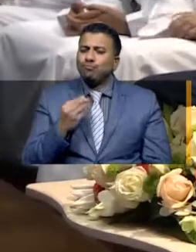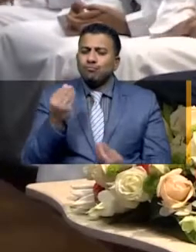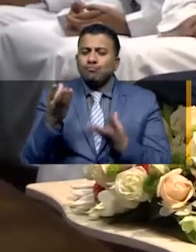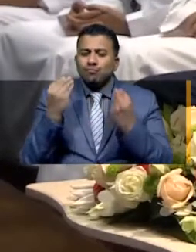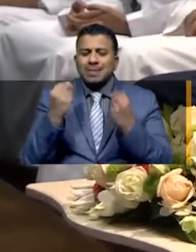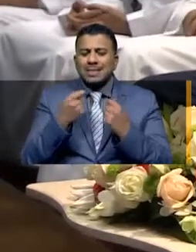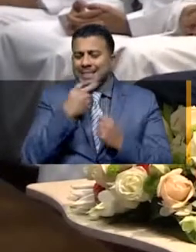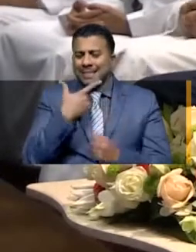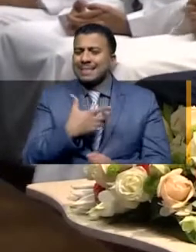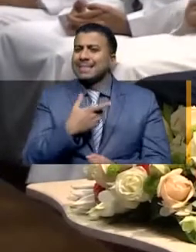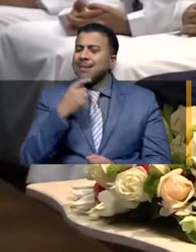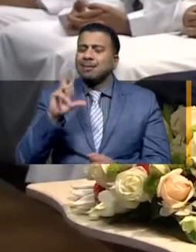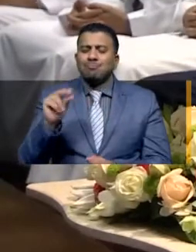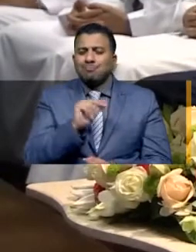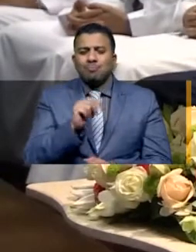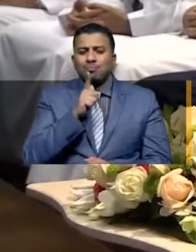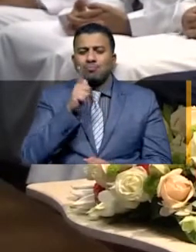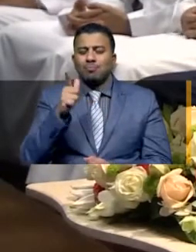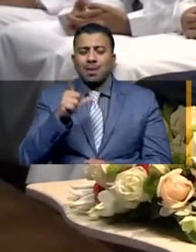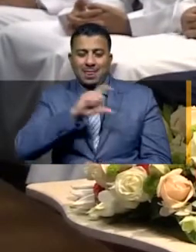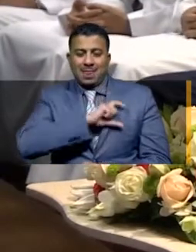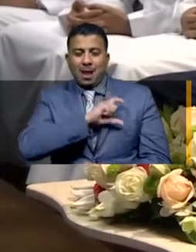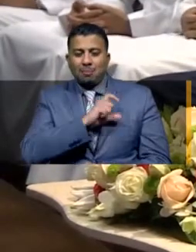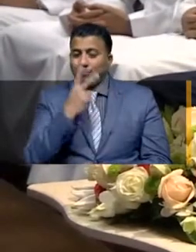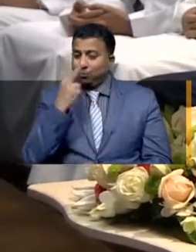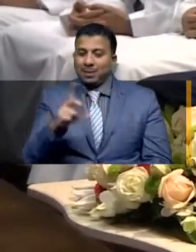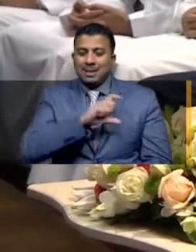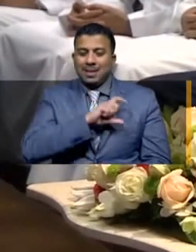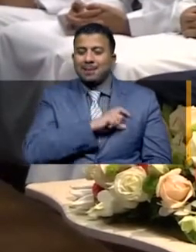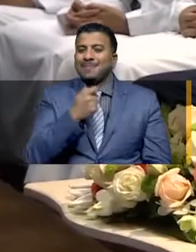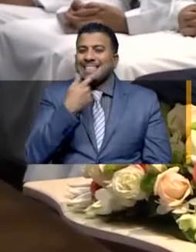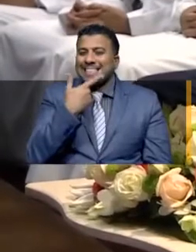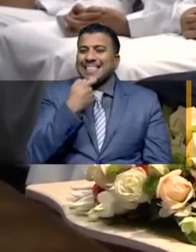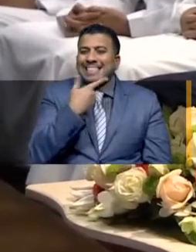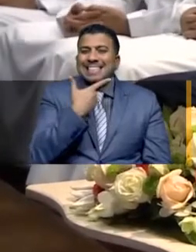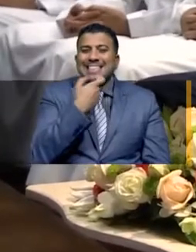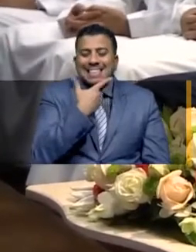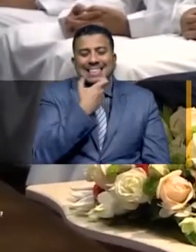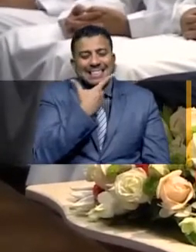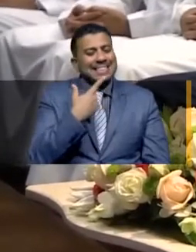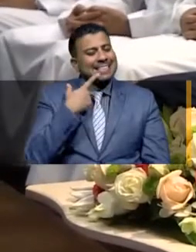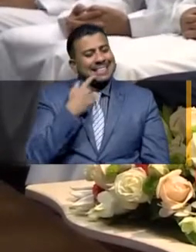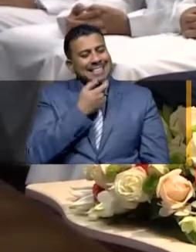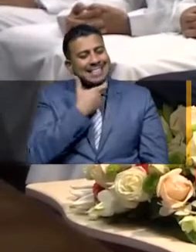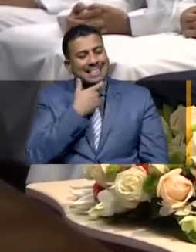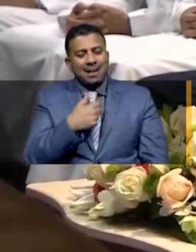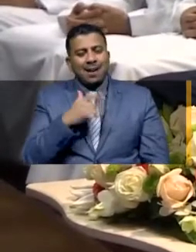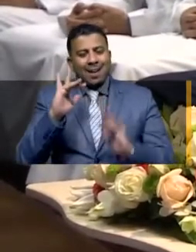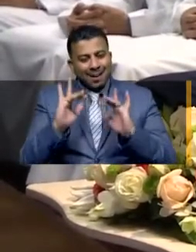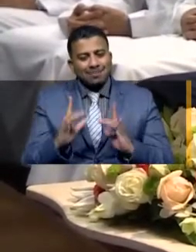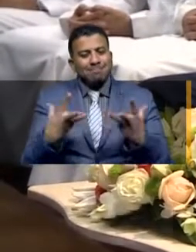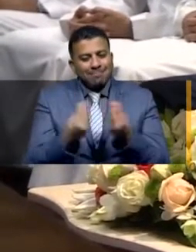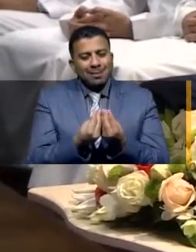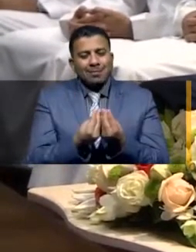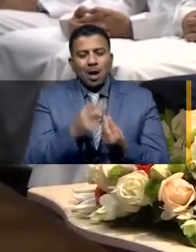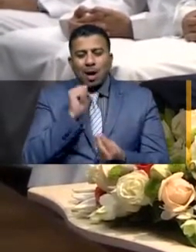with happiness. Most of the students were smiling, laughing. They sat with me